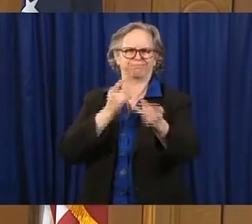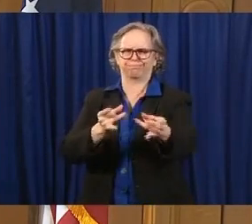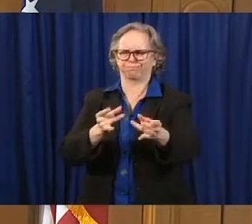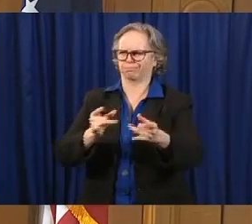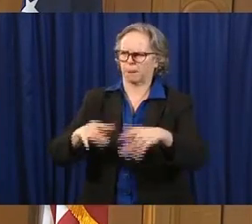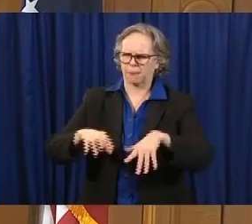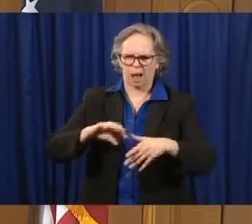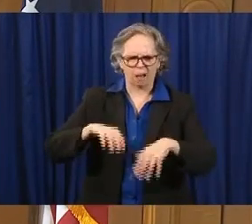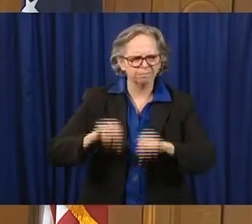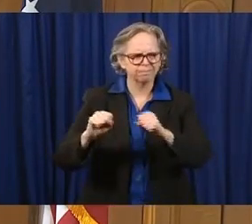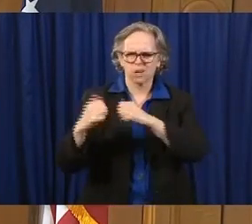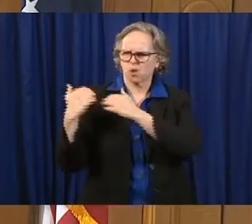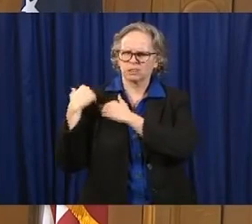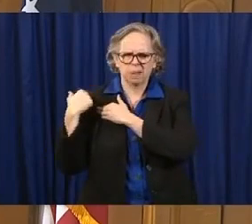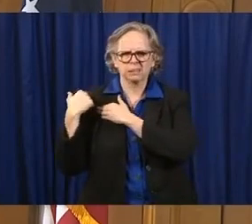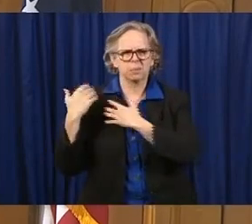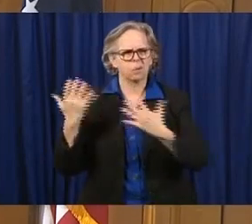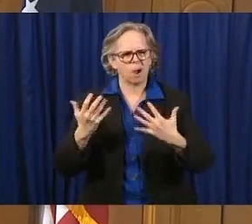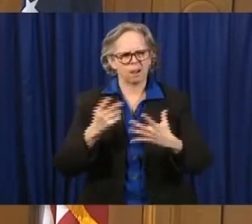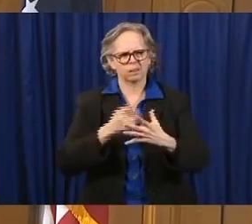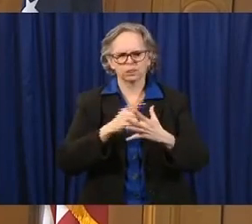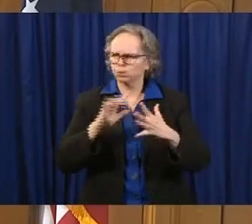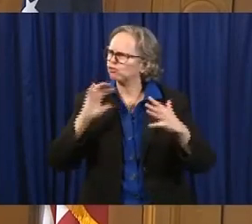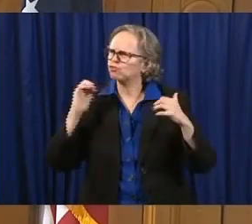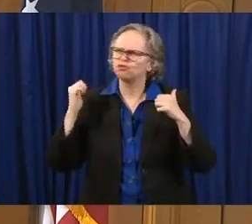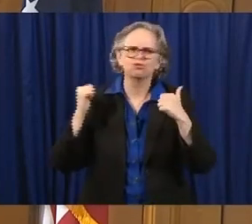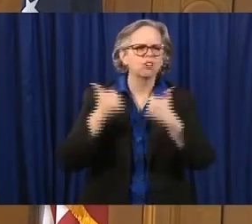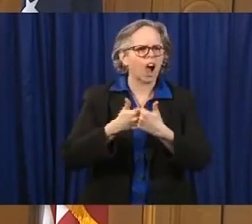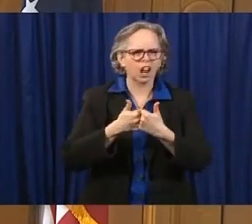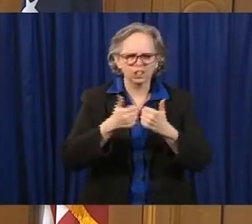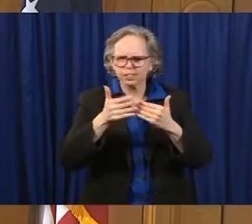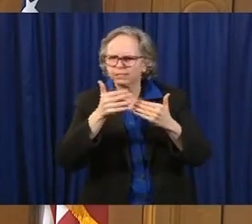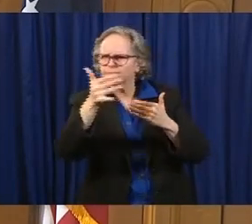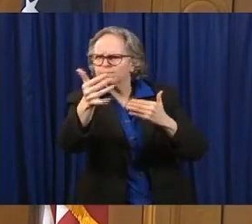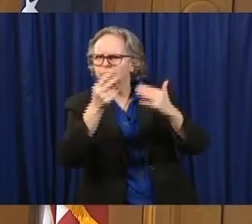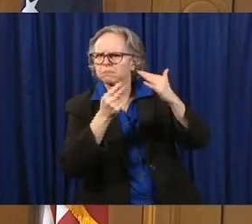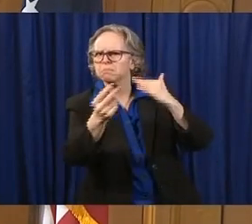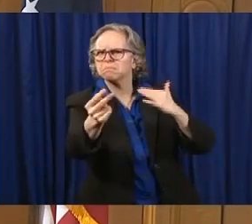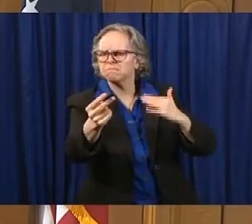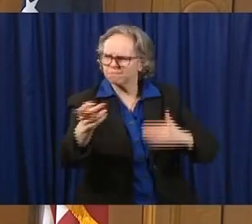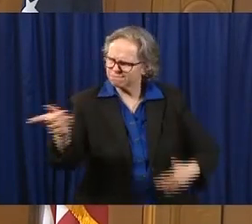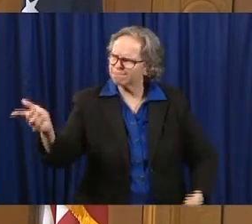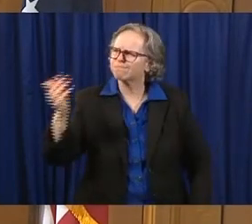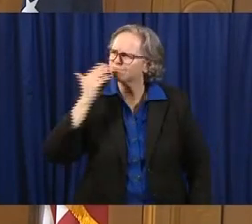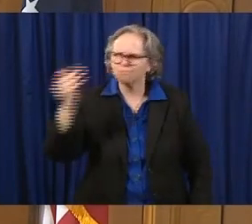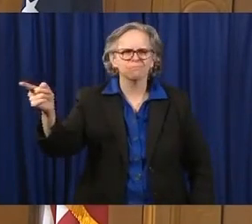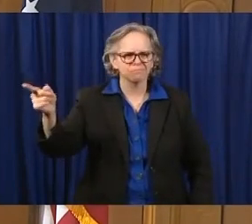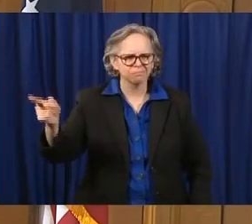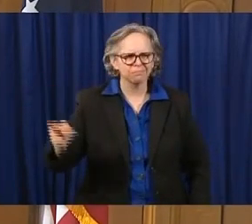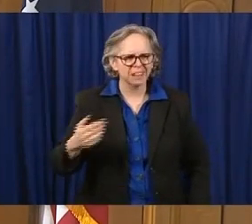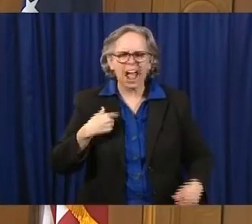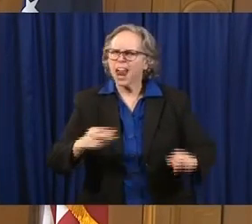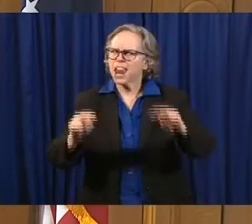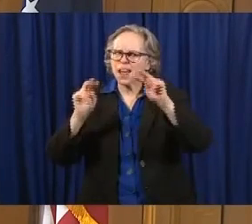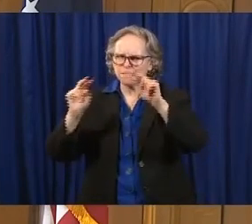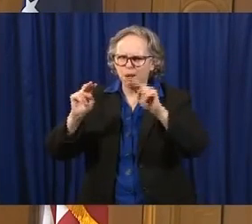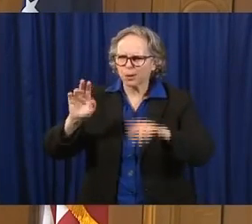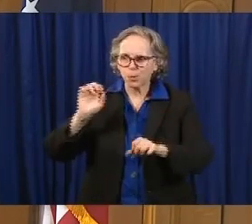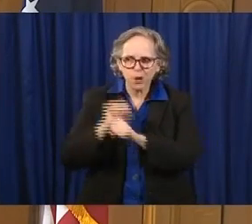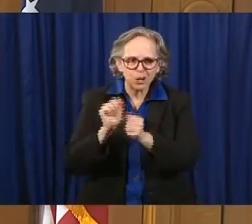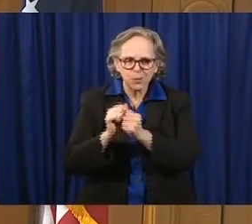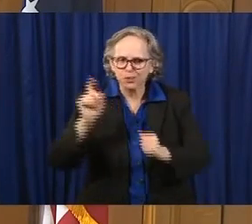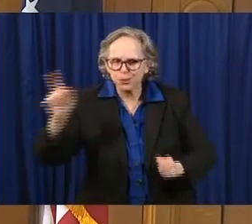kind of the challenges that we face. And I personally look forward to continuing to work with you and the other mayors around the